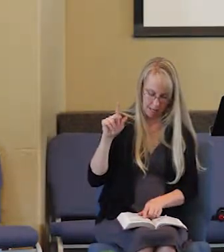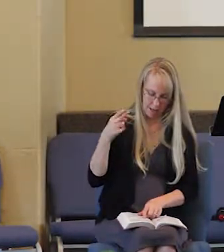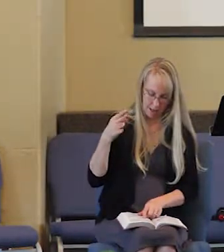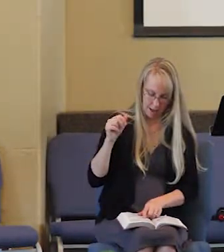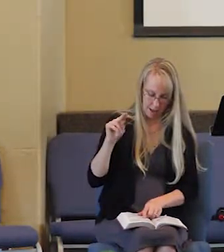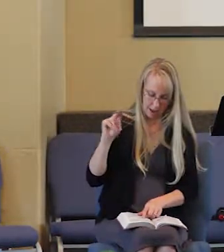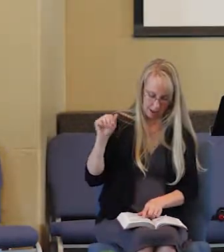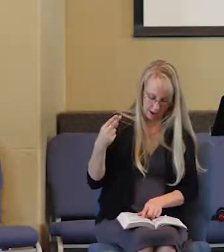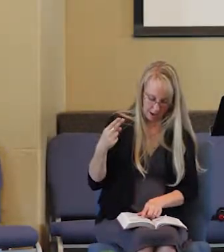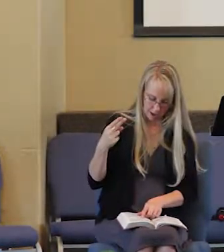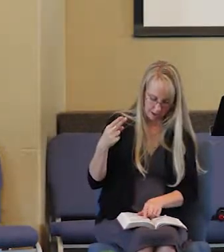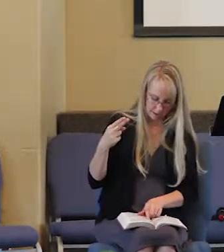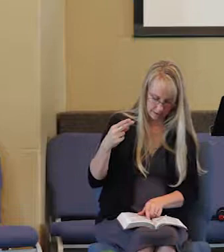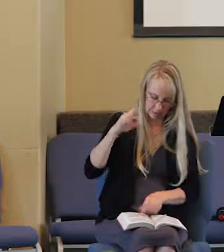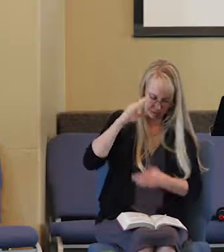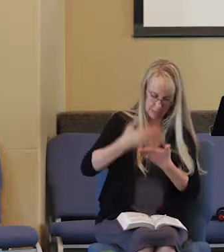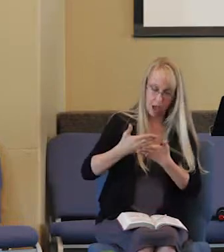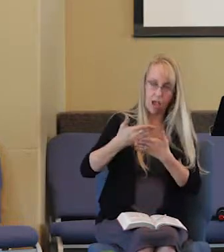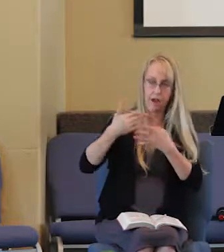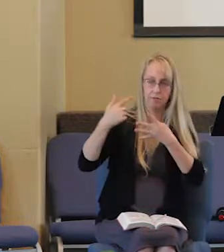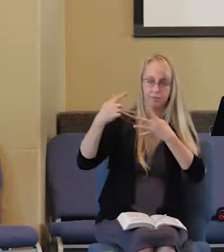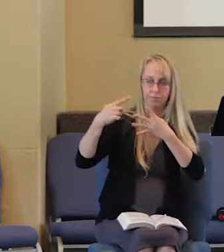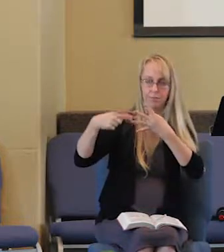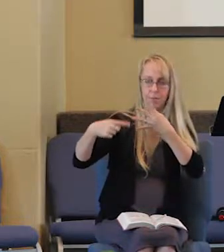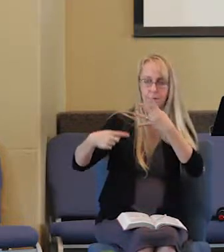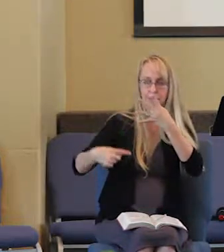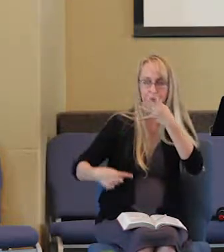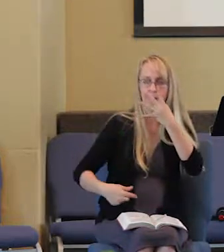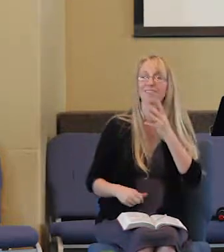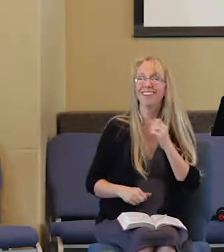Elihu, the son of Tohu, the son of Zuph,